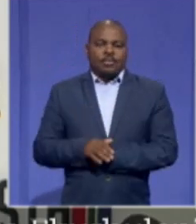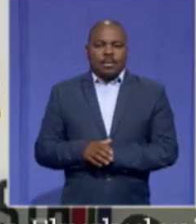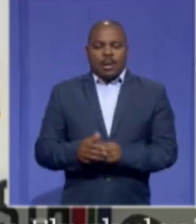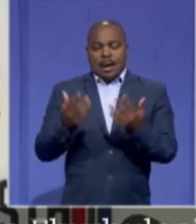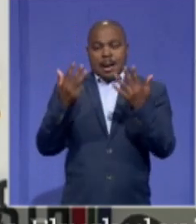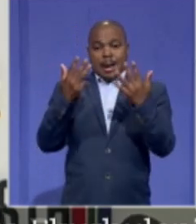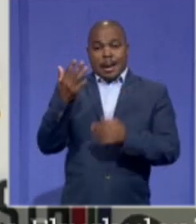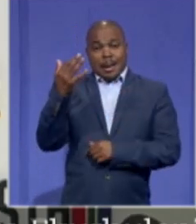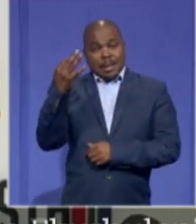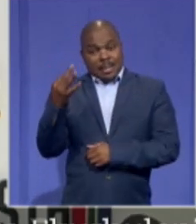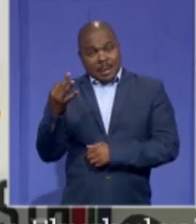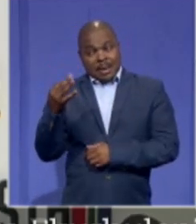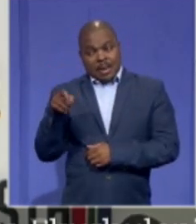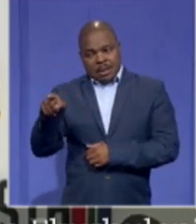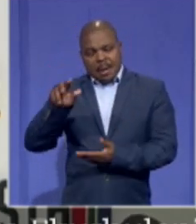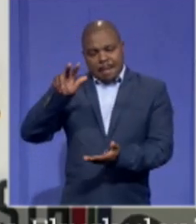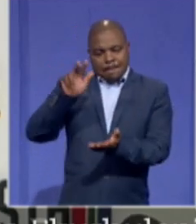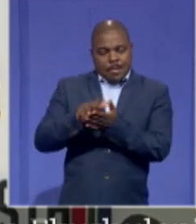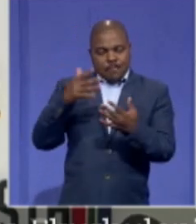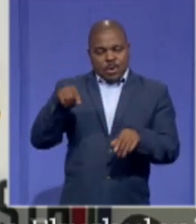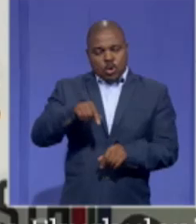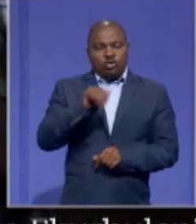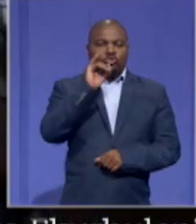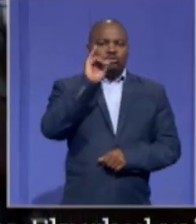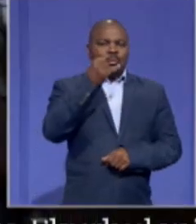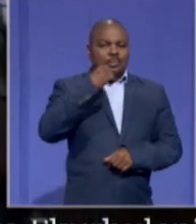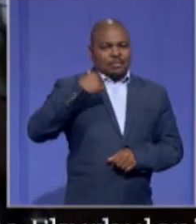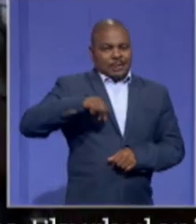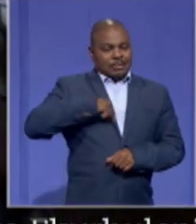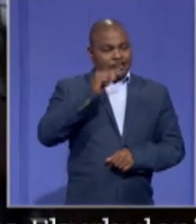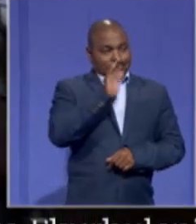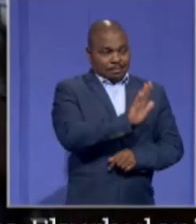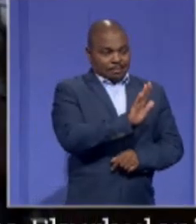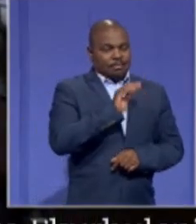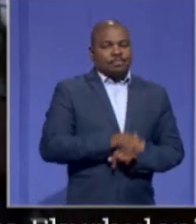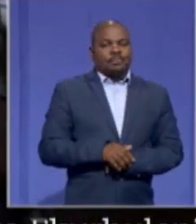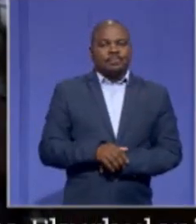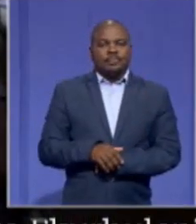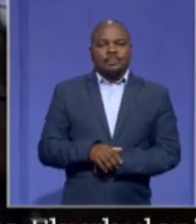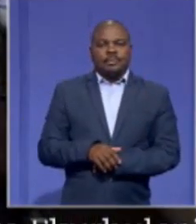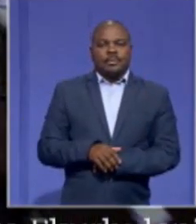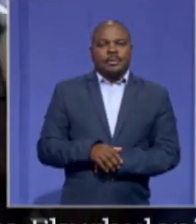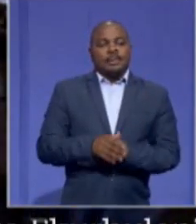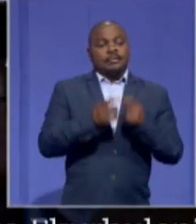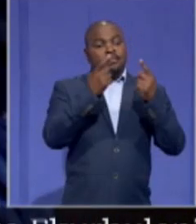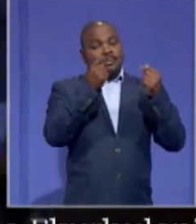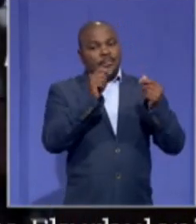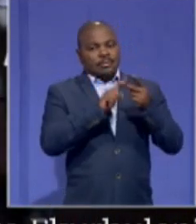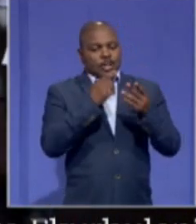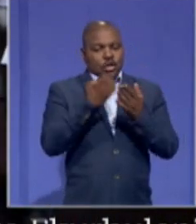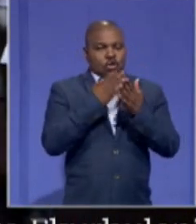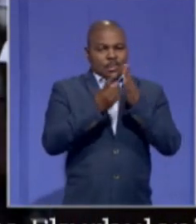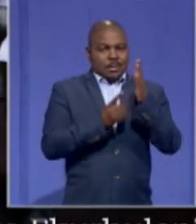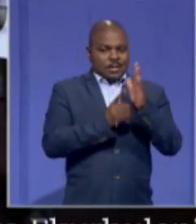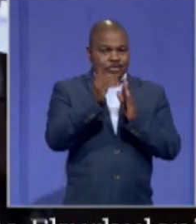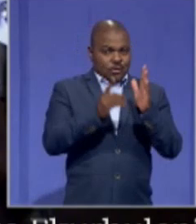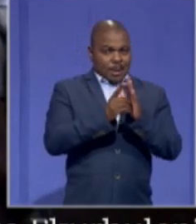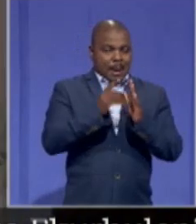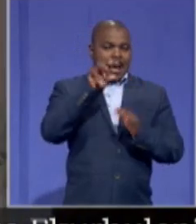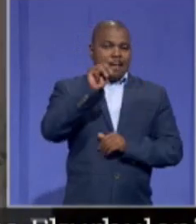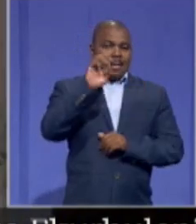of these applications approved in the city of Johannesburg alone. Letona la lefapha la ditjhelete le ntshetsopele ya moruo